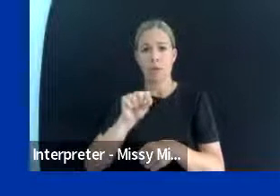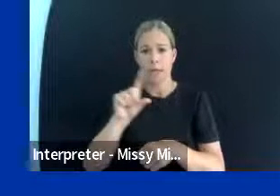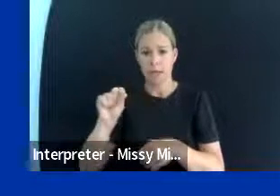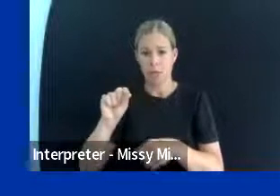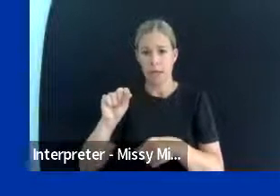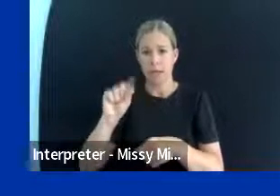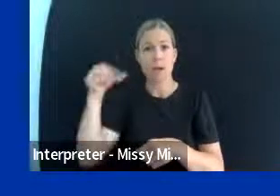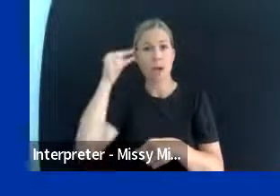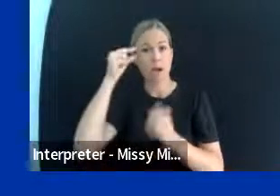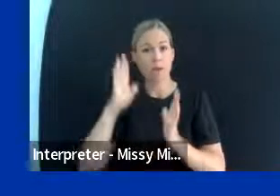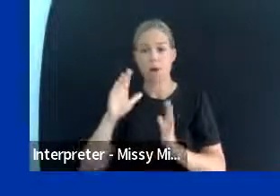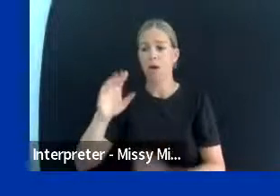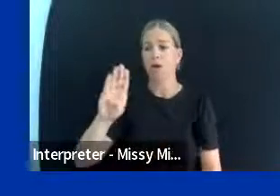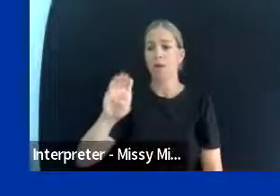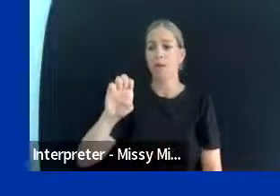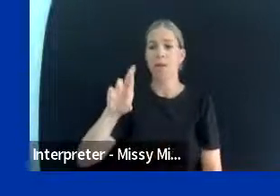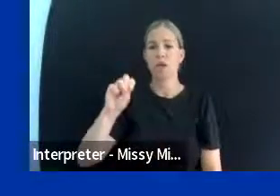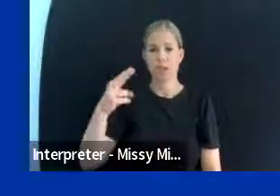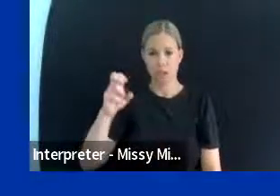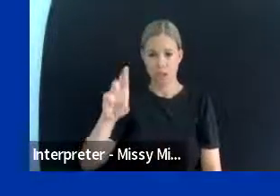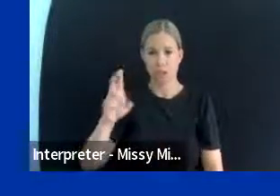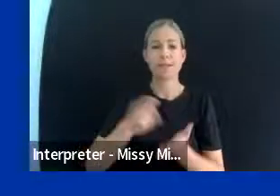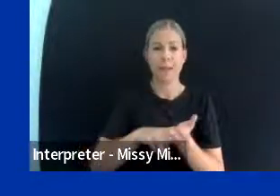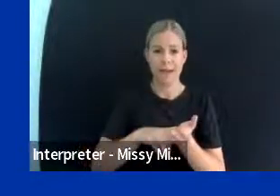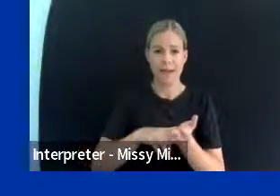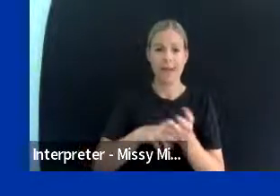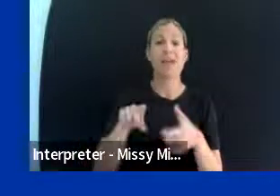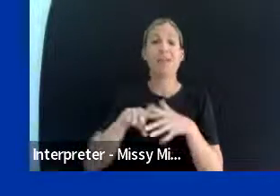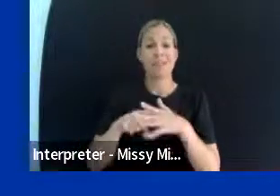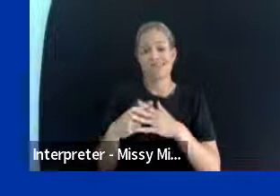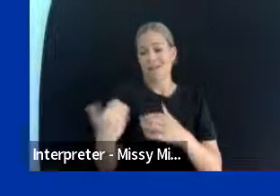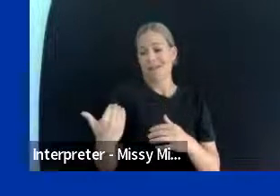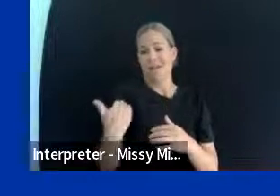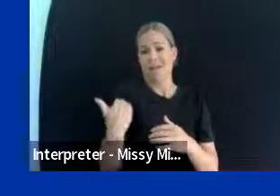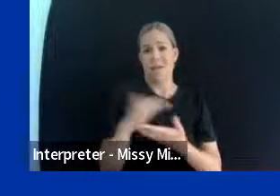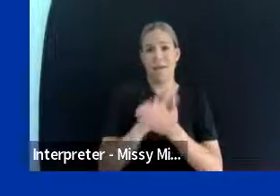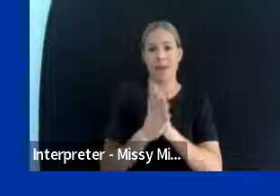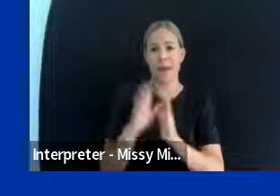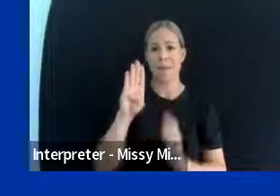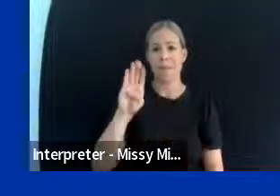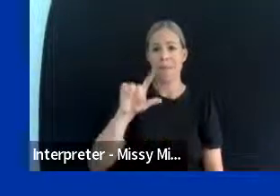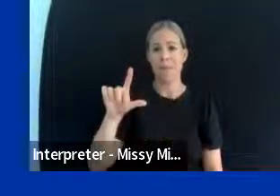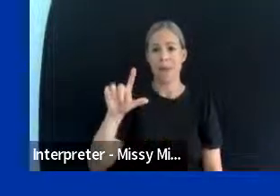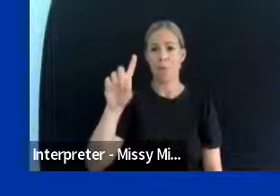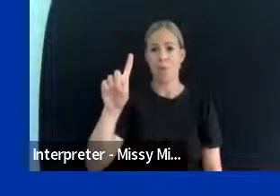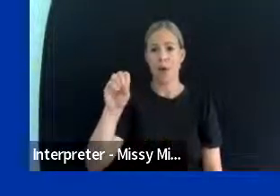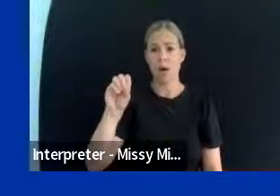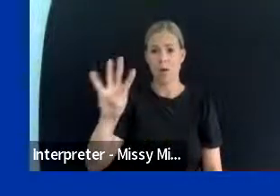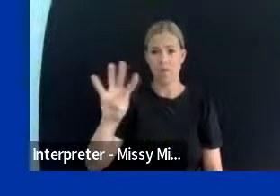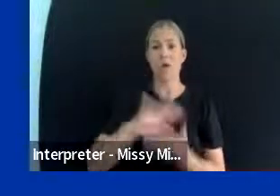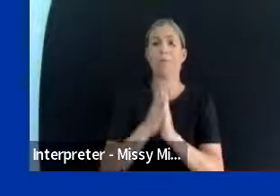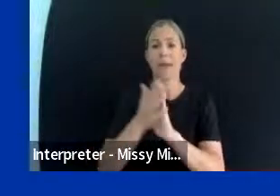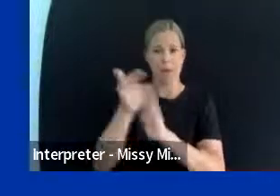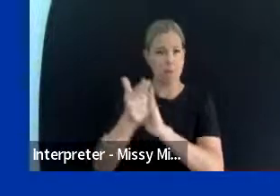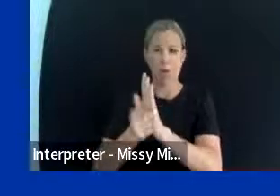then was introduced as Senate Bill 104 this past session and signed into law. And so